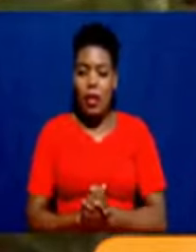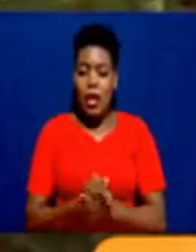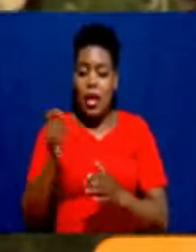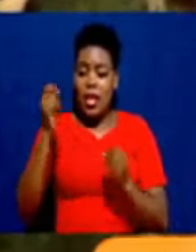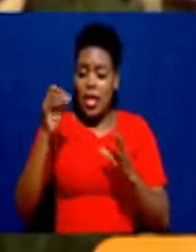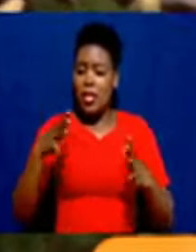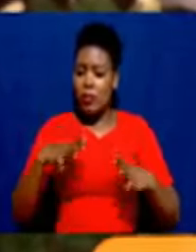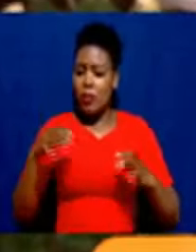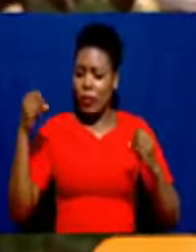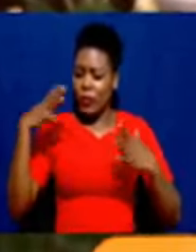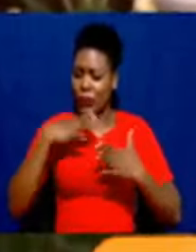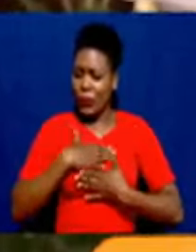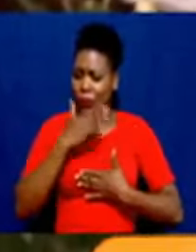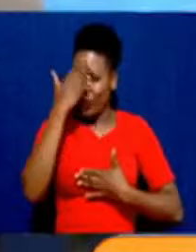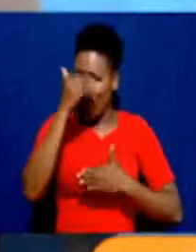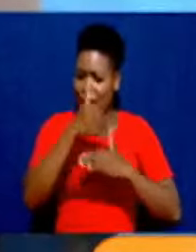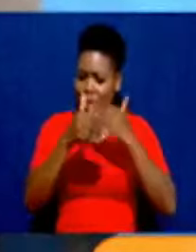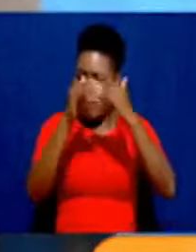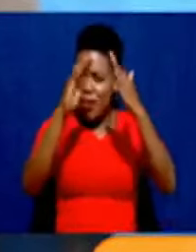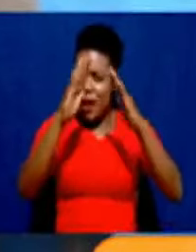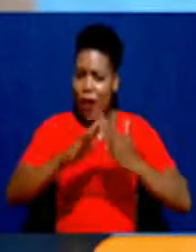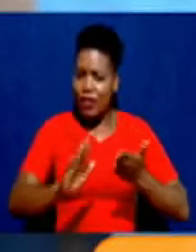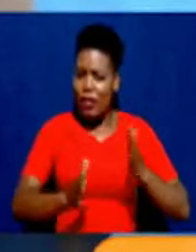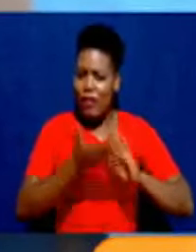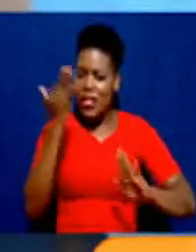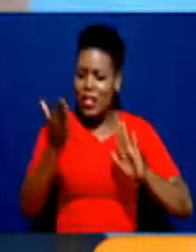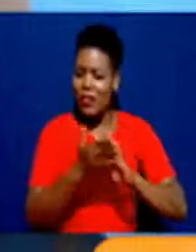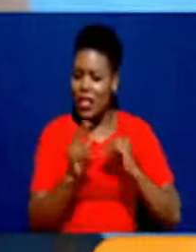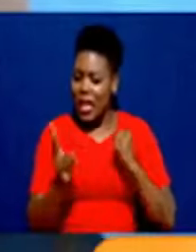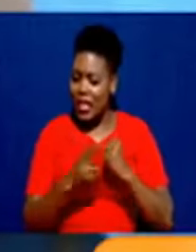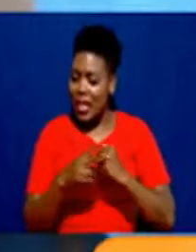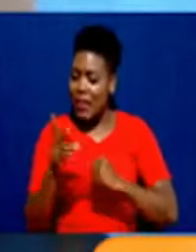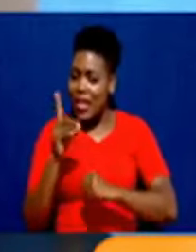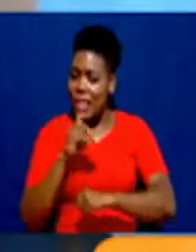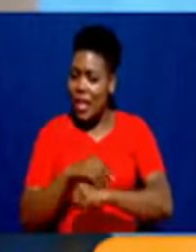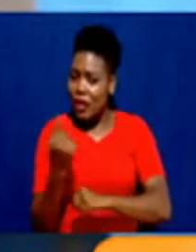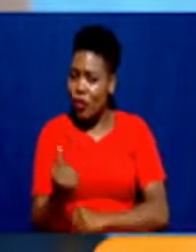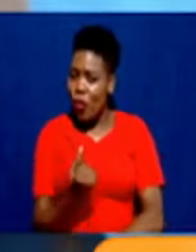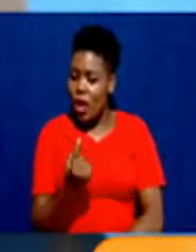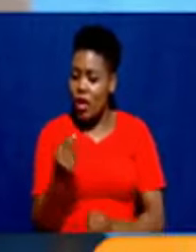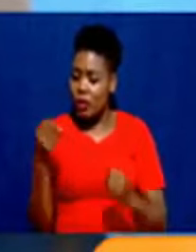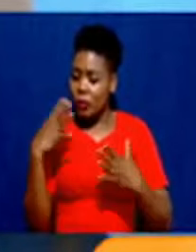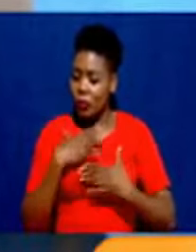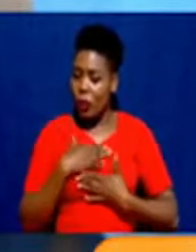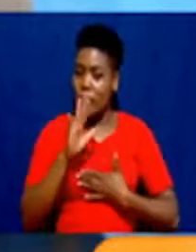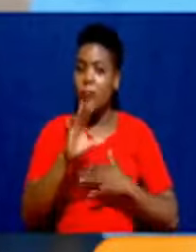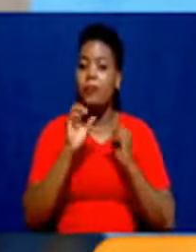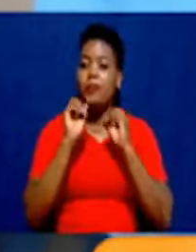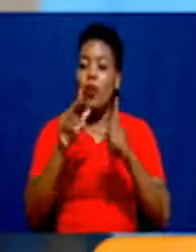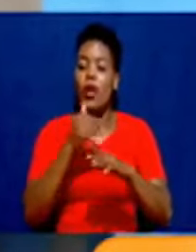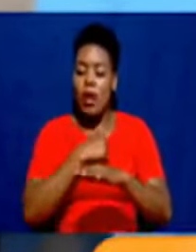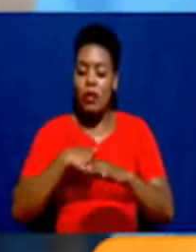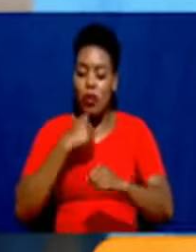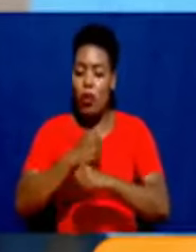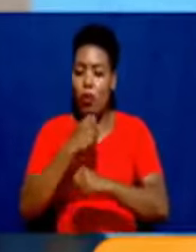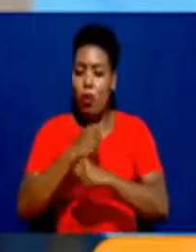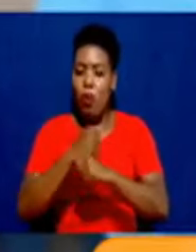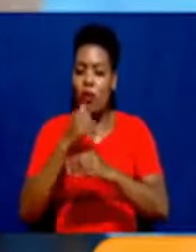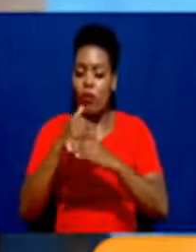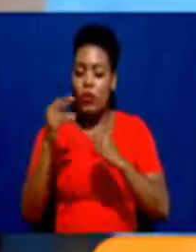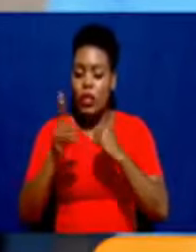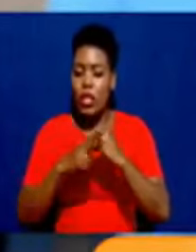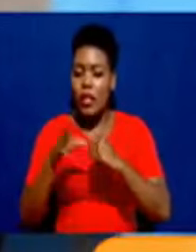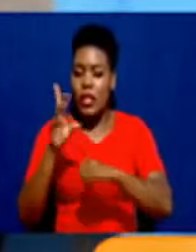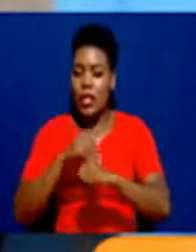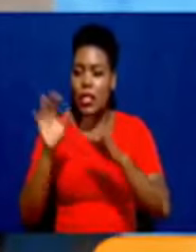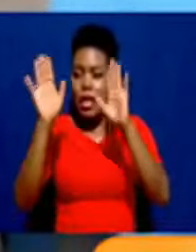in slightly less than a week. It's been seven long nights. At some point, just like the many